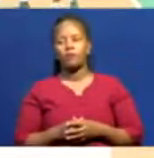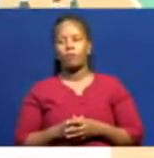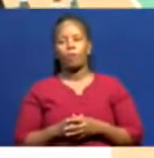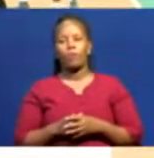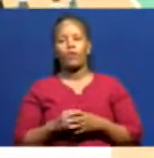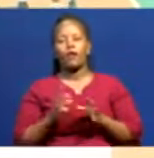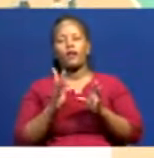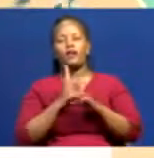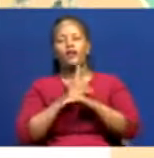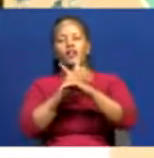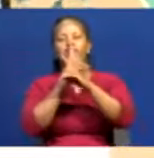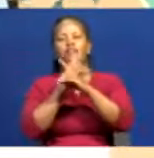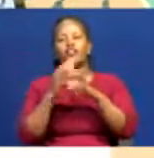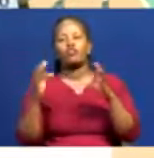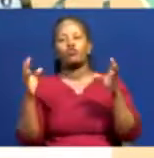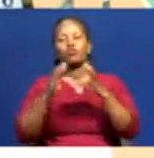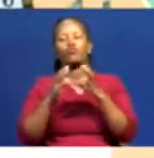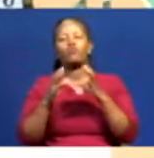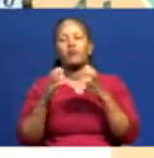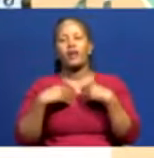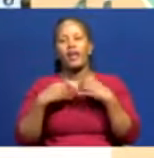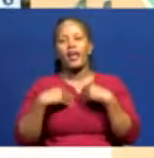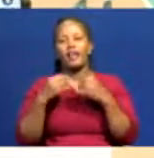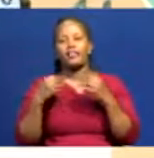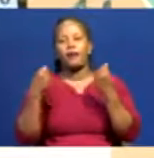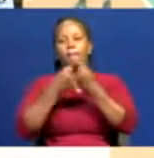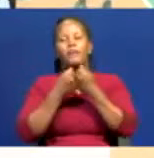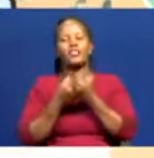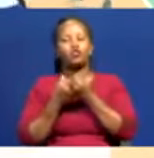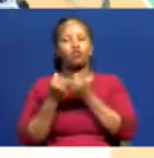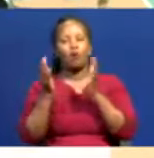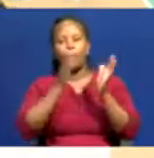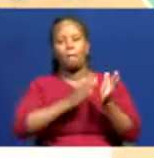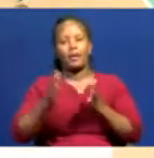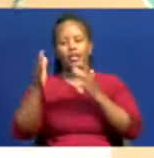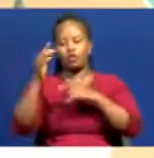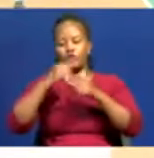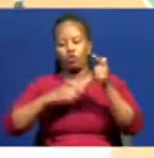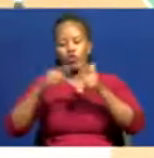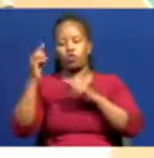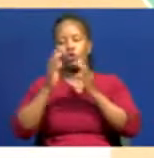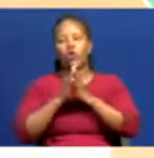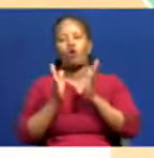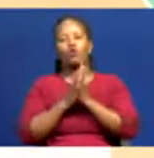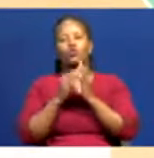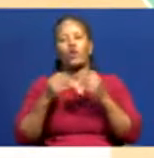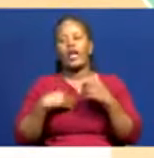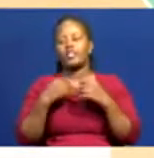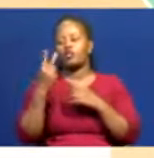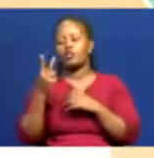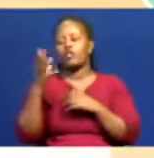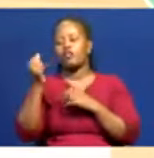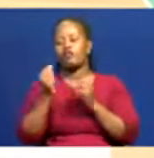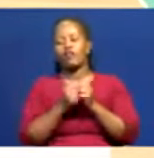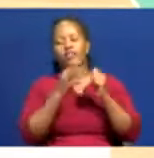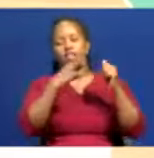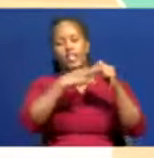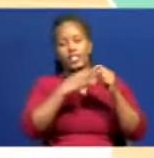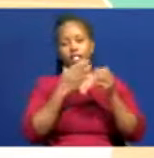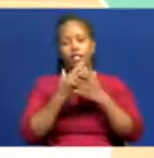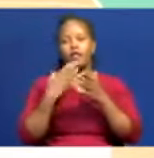Defending champions Kenya Pipeline came into the match focused to carry the day and won the first set 25-18 before KCB labored to win the second